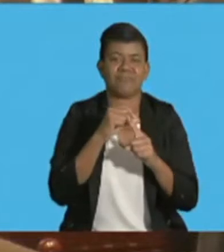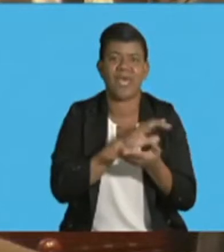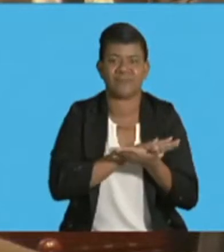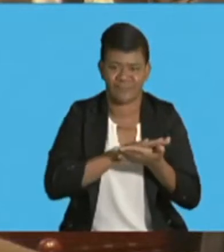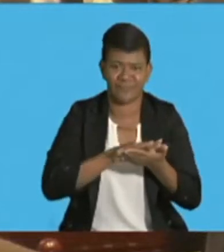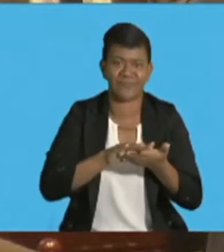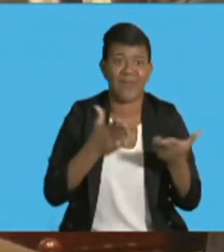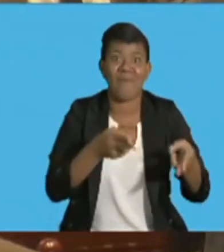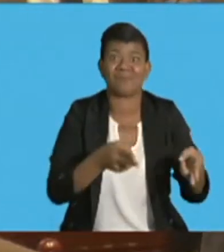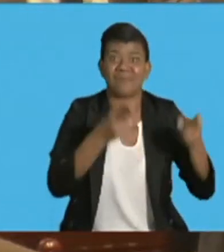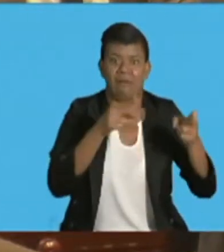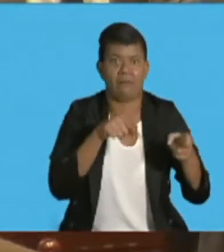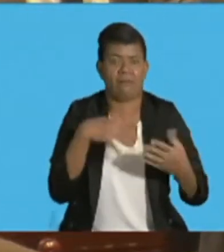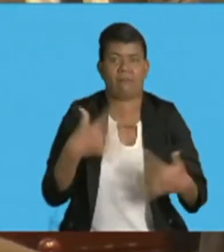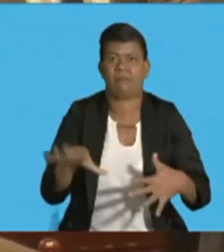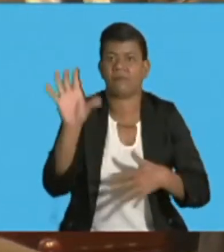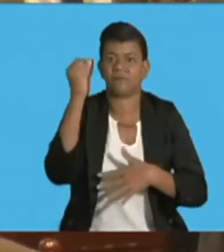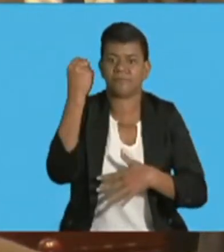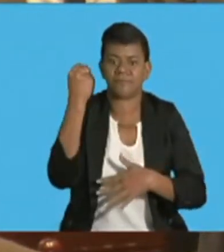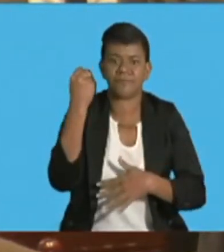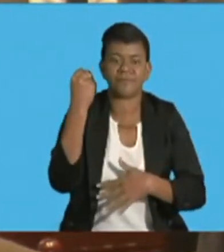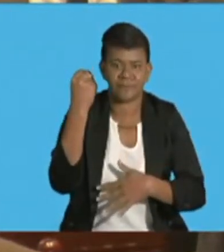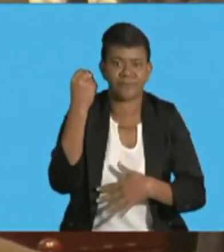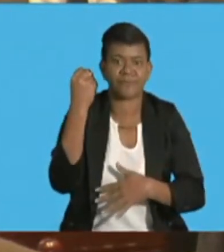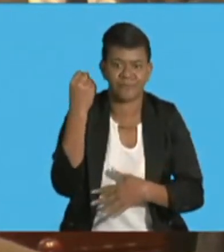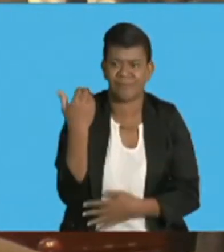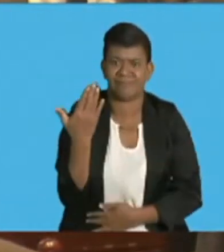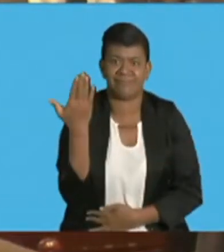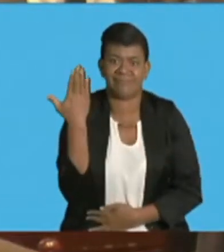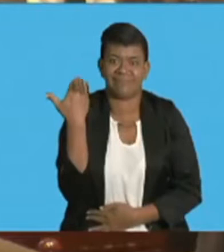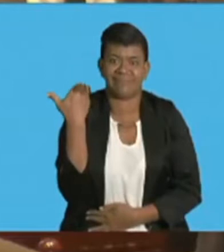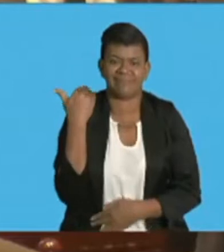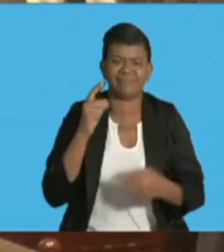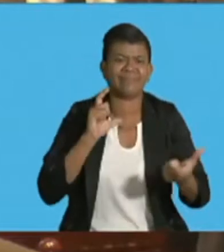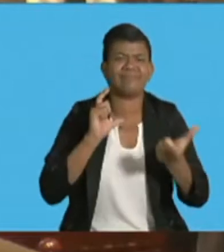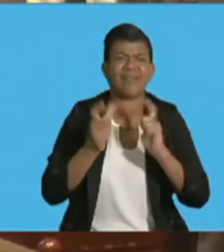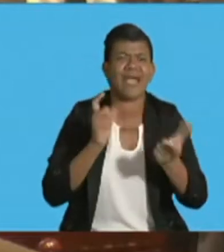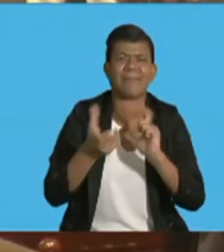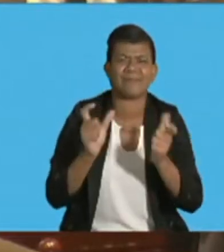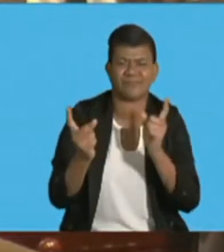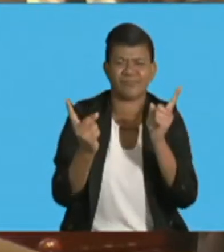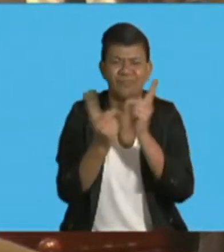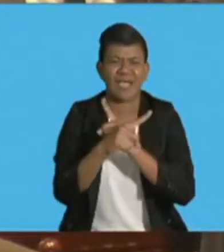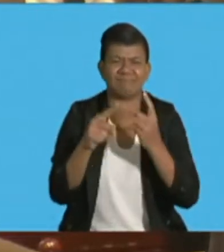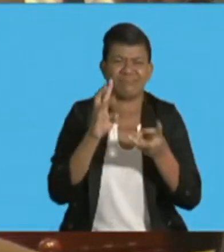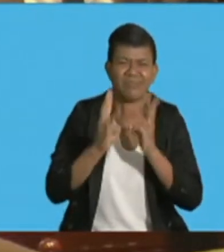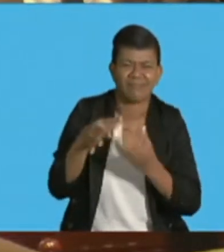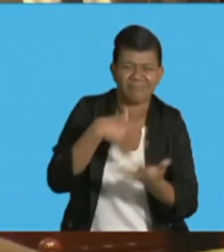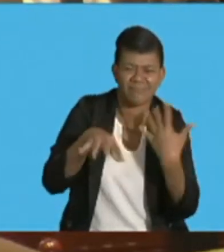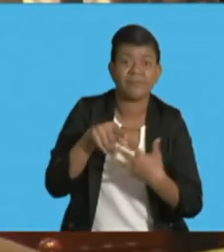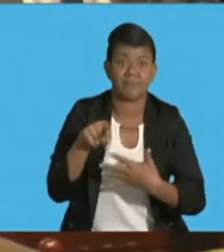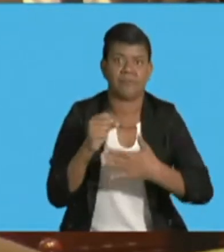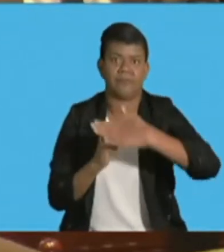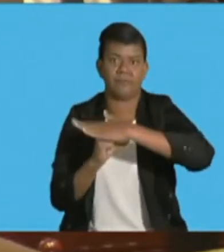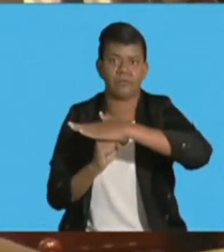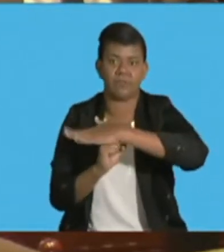of our global leadership on matters related to climate change over the past 2 years, we've continued our regional